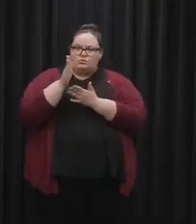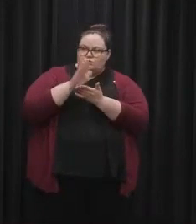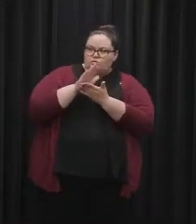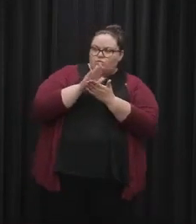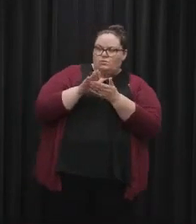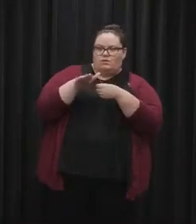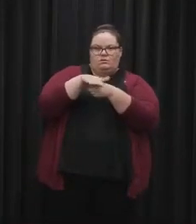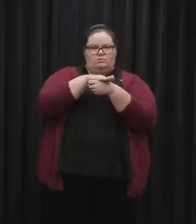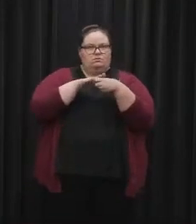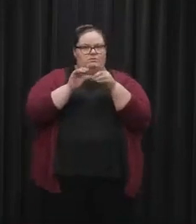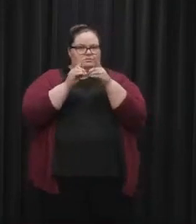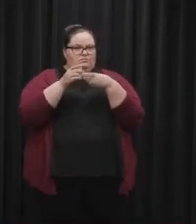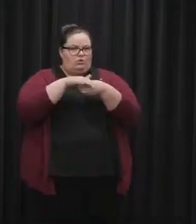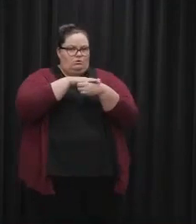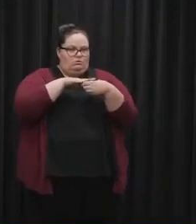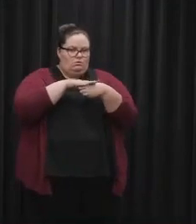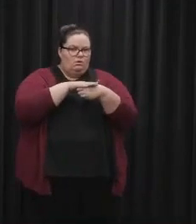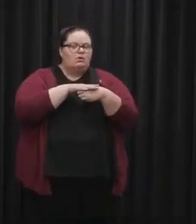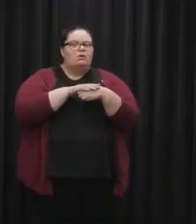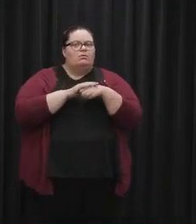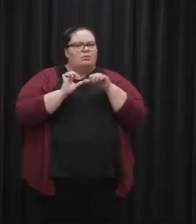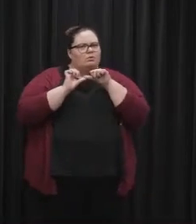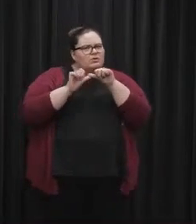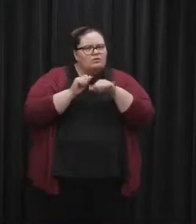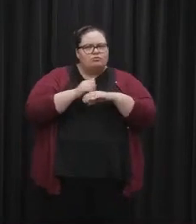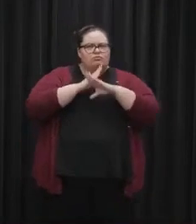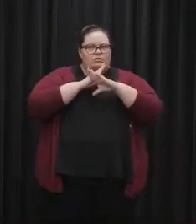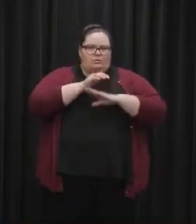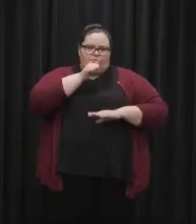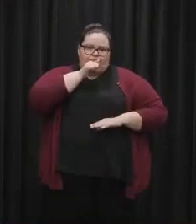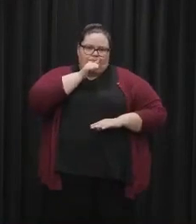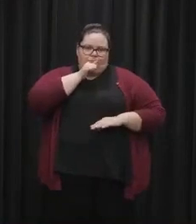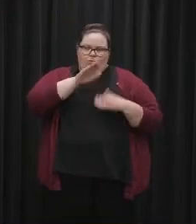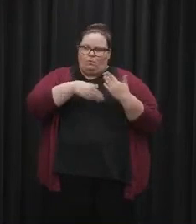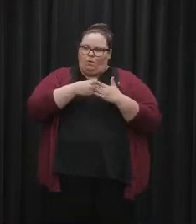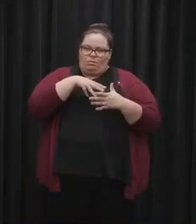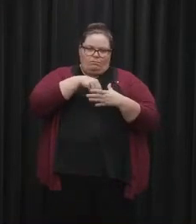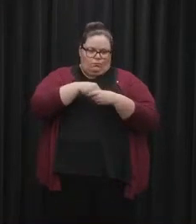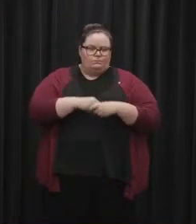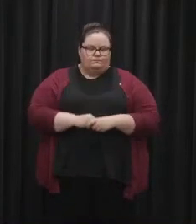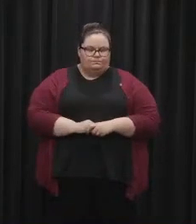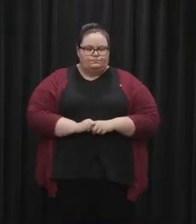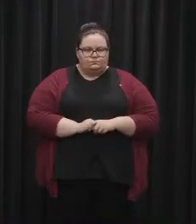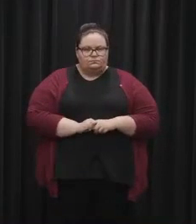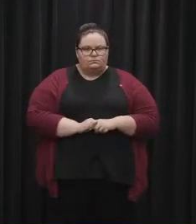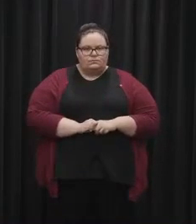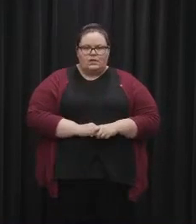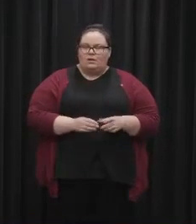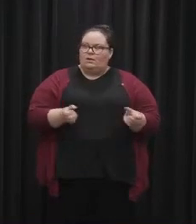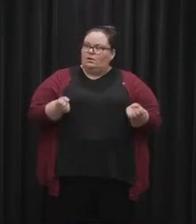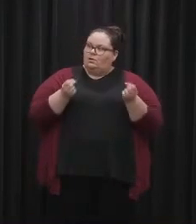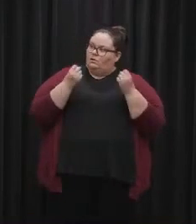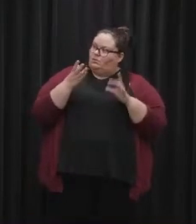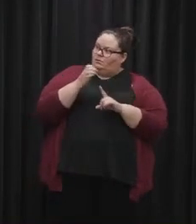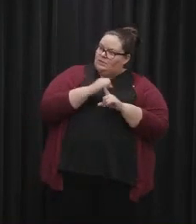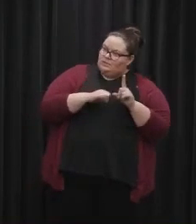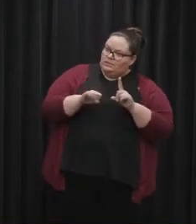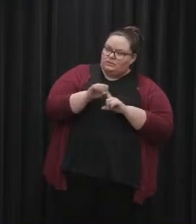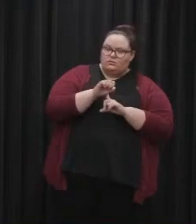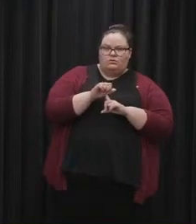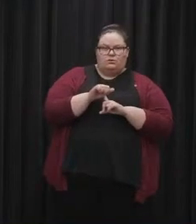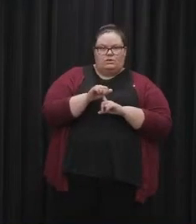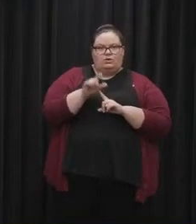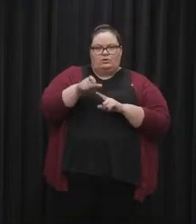districts. And of course, we are going to continue to make sure we protect the privacy of all the individuals involved. So in many cases, we need